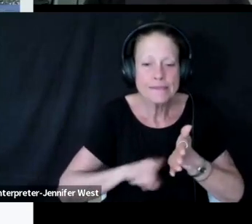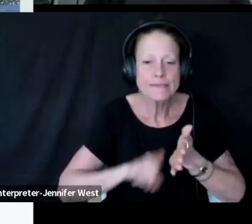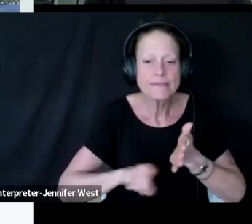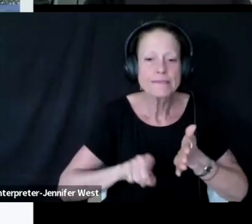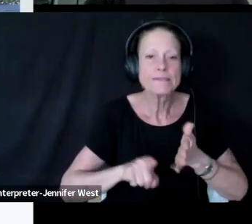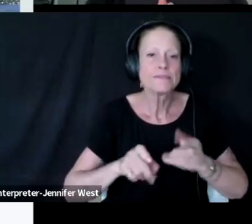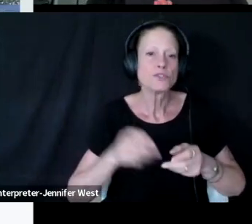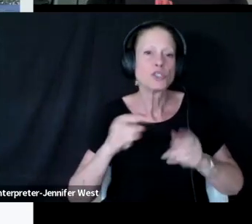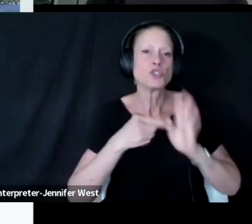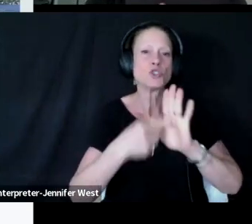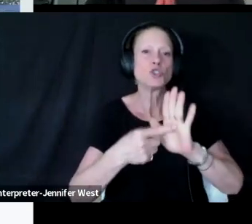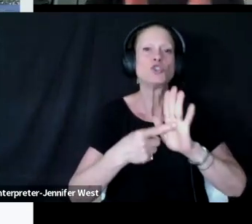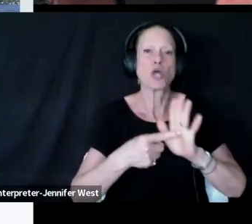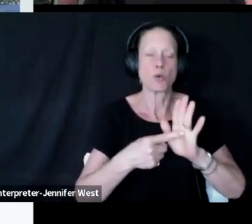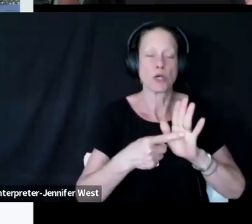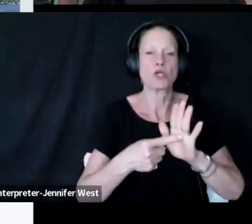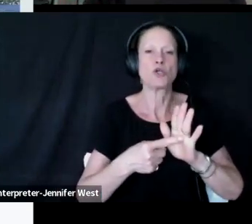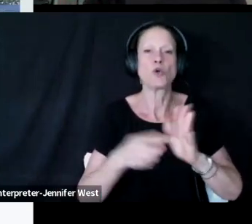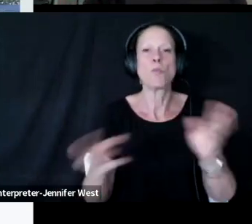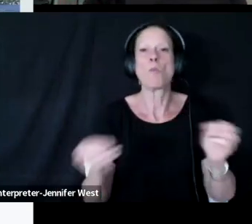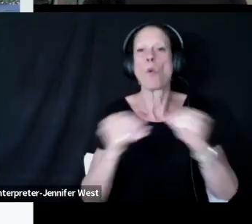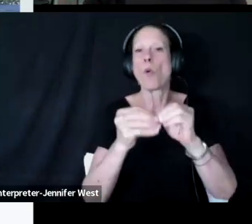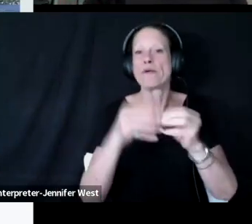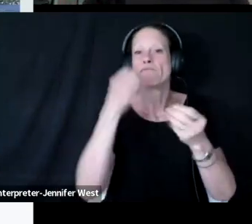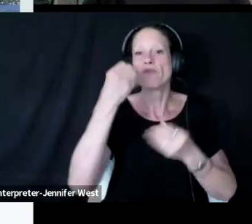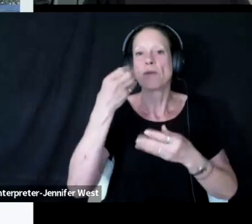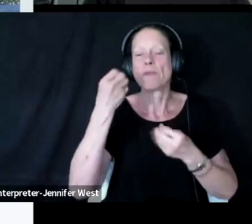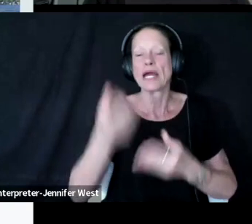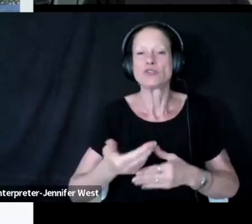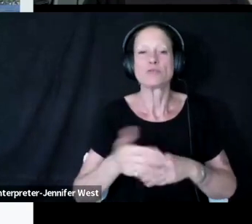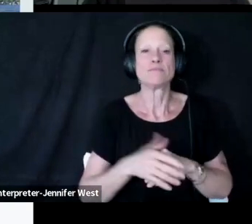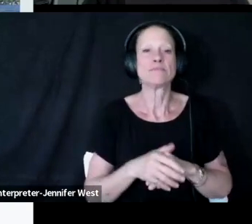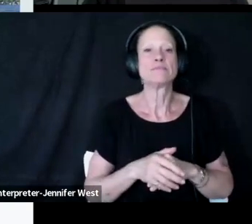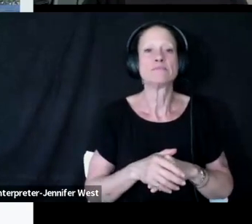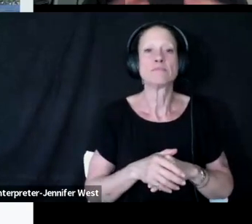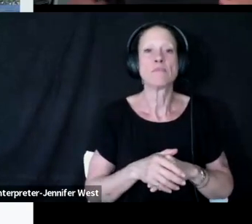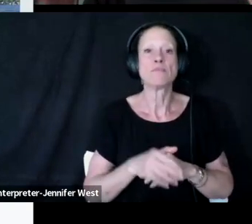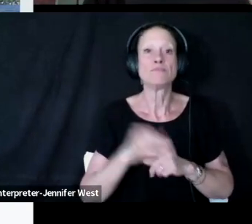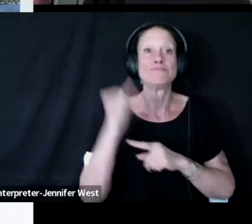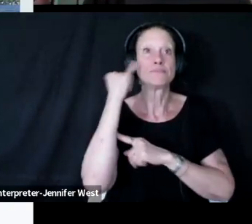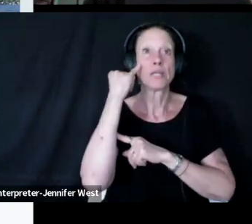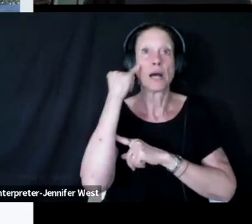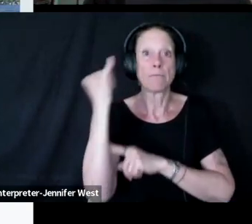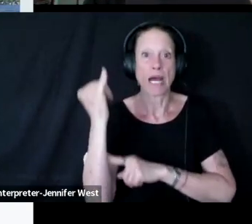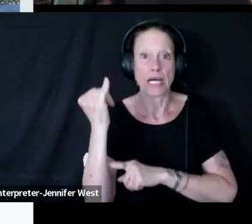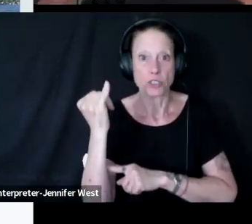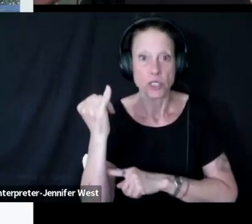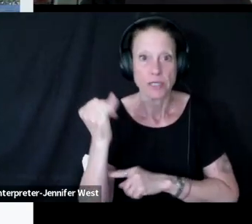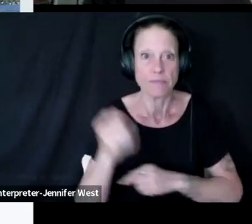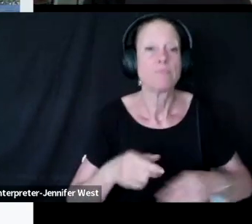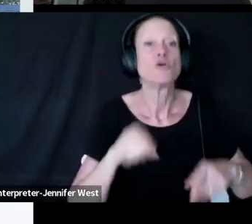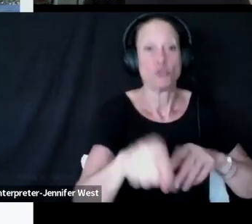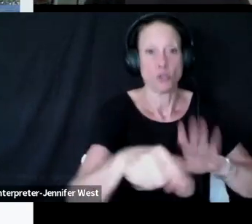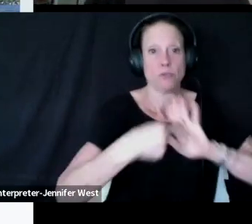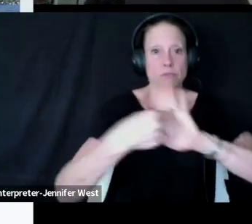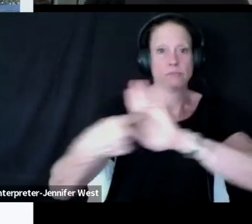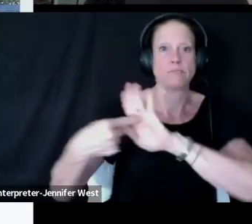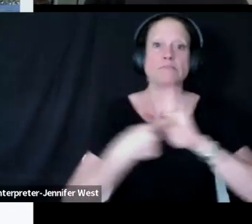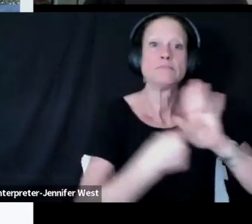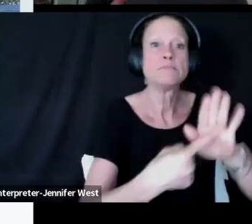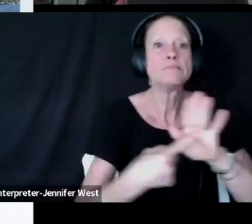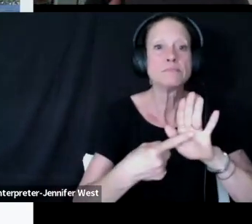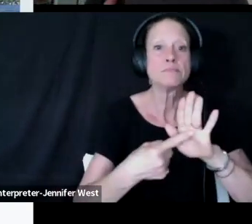Plan. So again, imagine that, of course, you're going to be sharing this with family members and guardians,